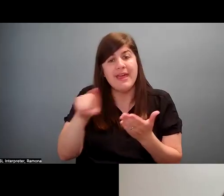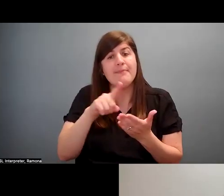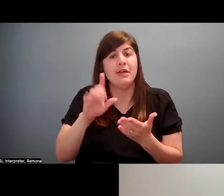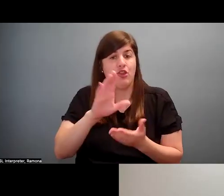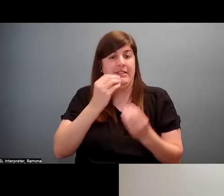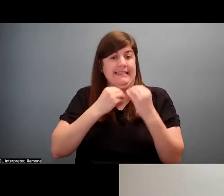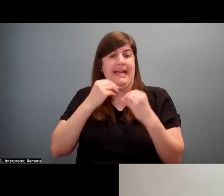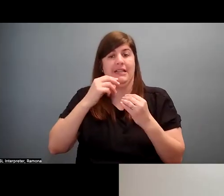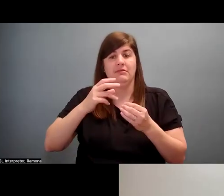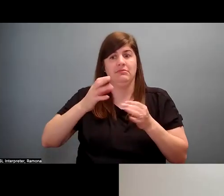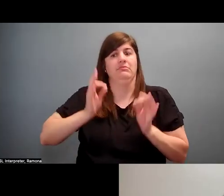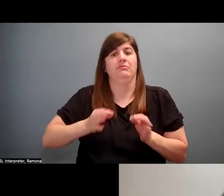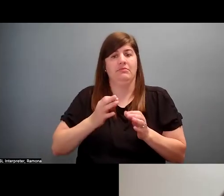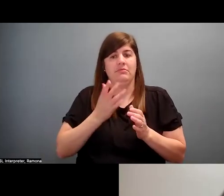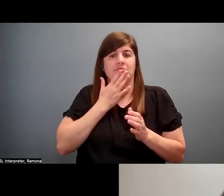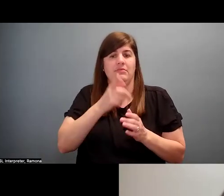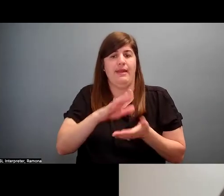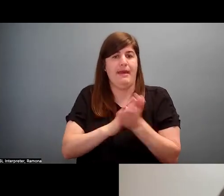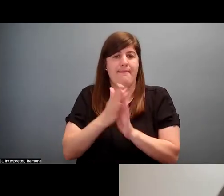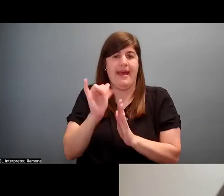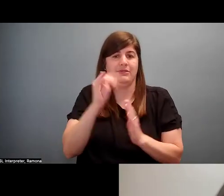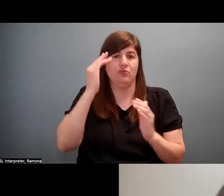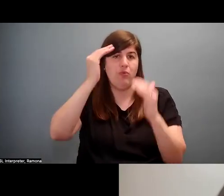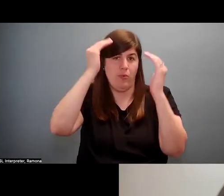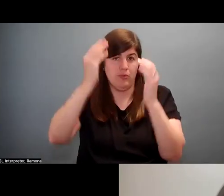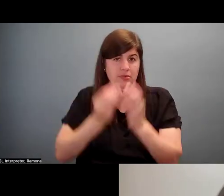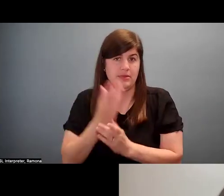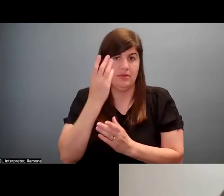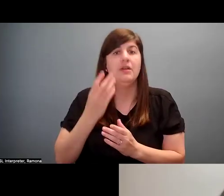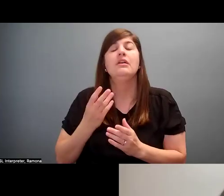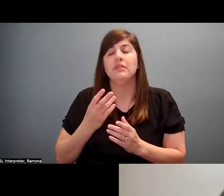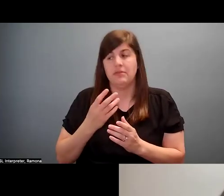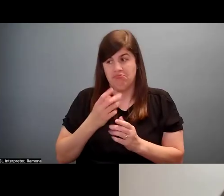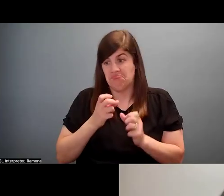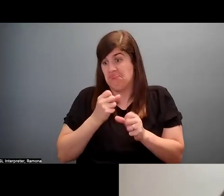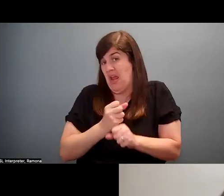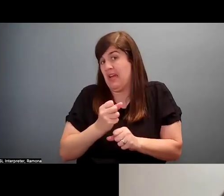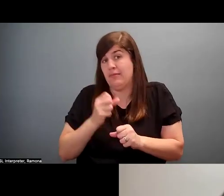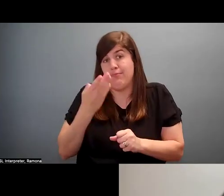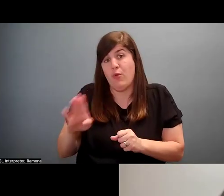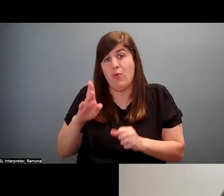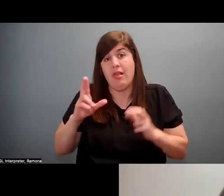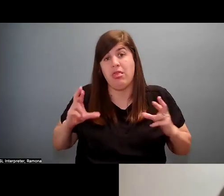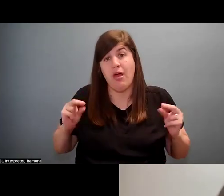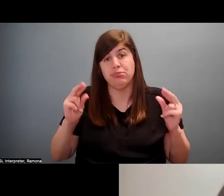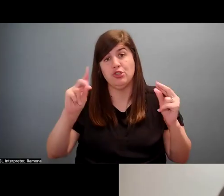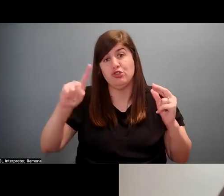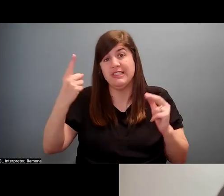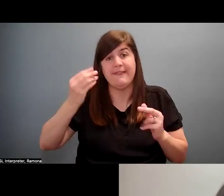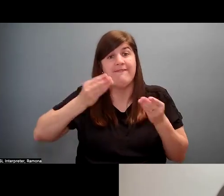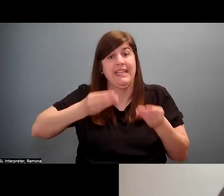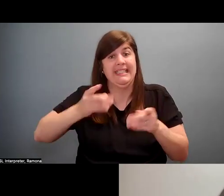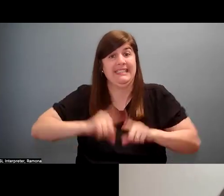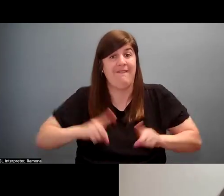diet determines what color they end up being as adults. And Mhm. yeah, you can make a blue lobster just from feeding Feeding. it different stuff.